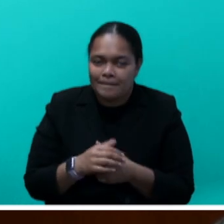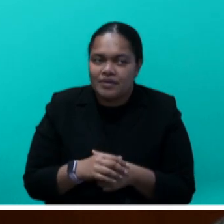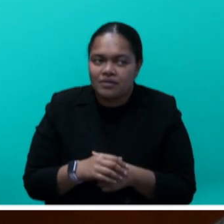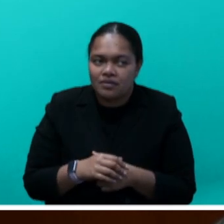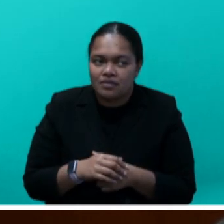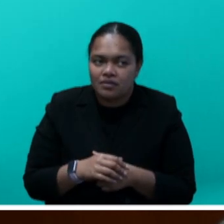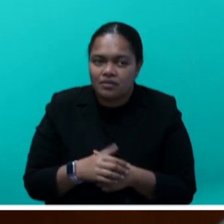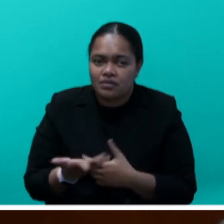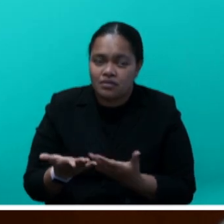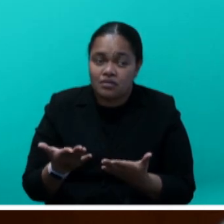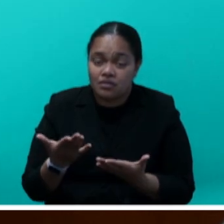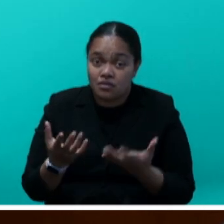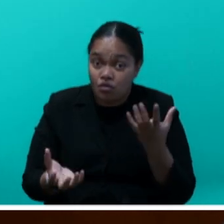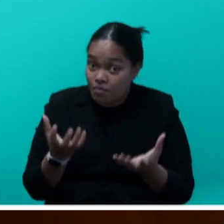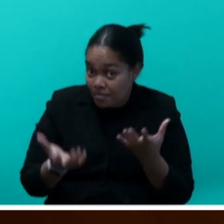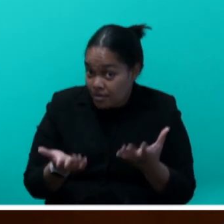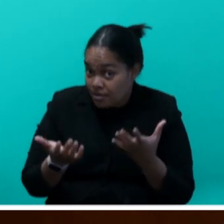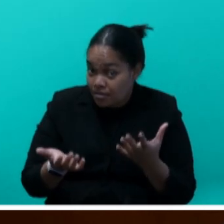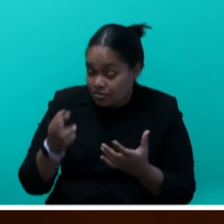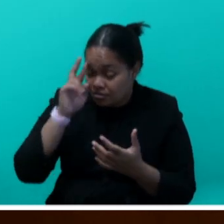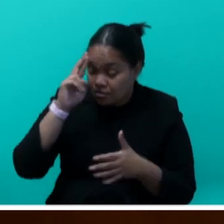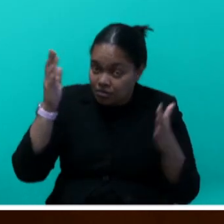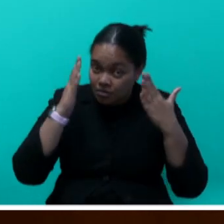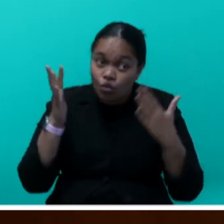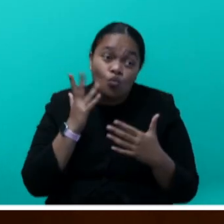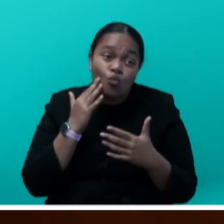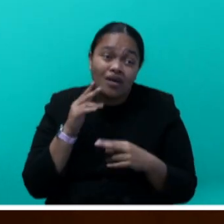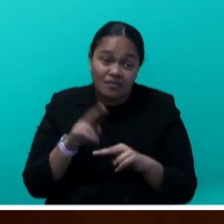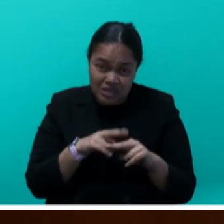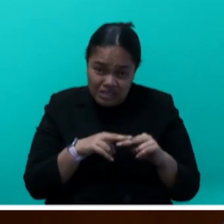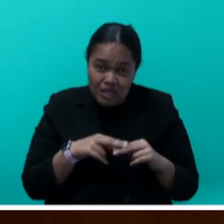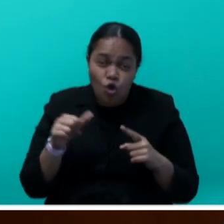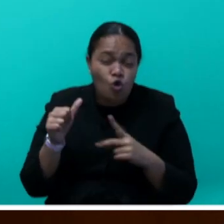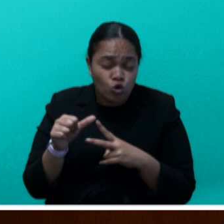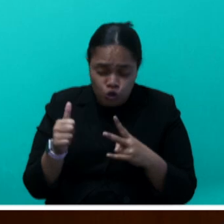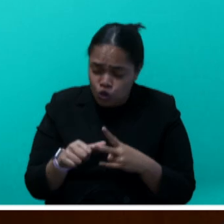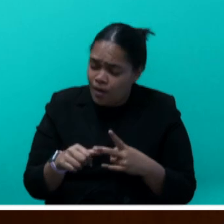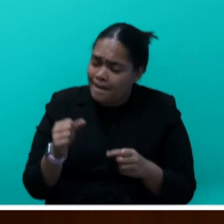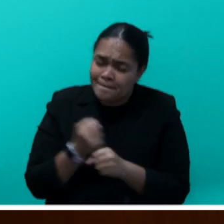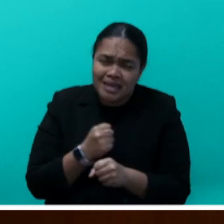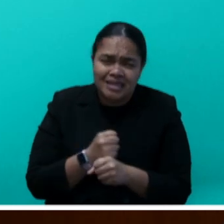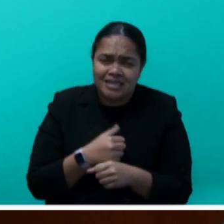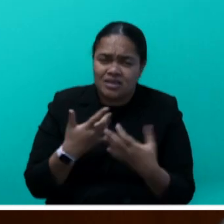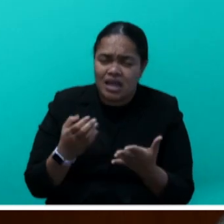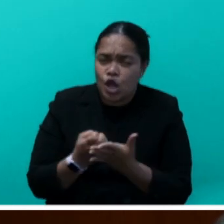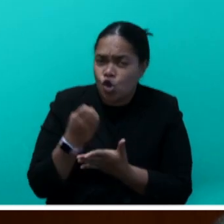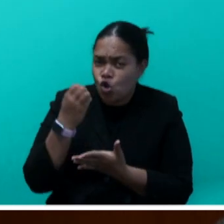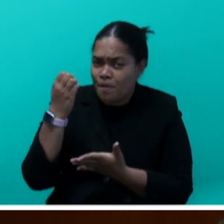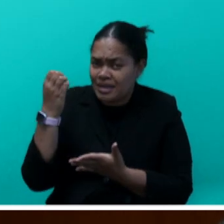In comparison, Mr. Speaker, sir, while Fiji has also made significant strides in its own economic